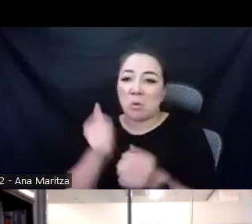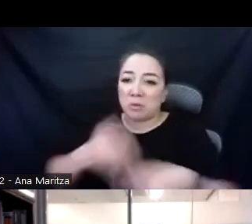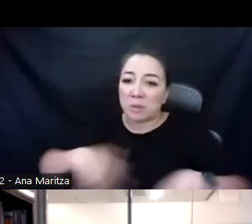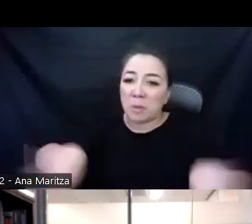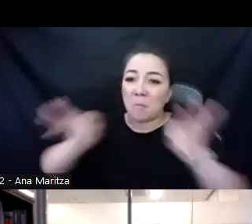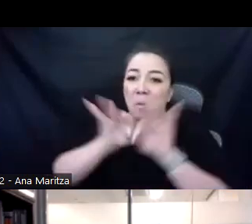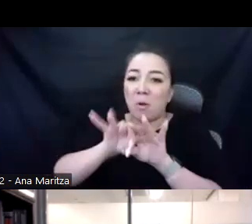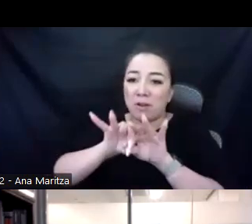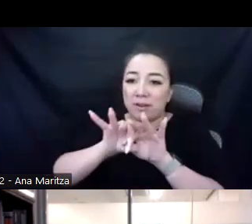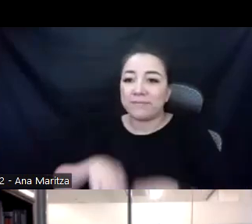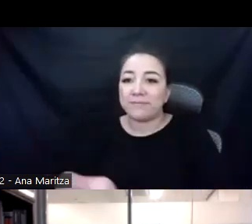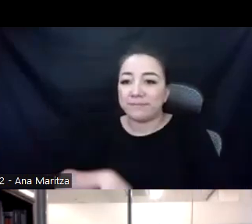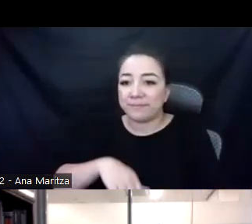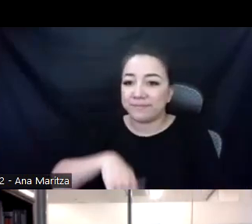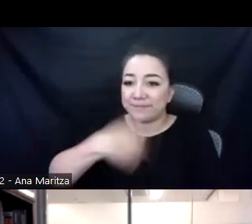important.